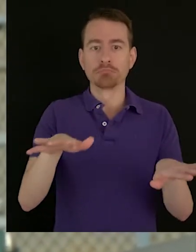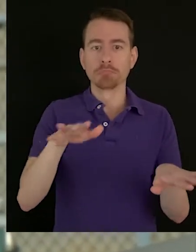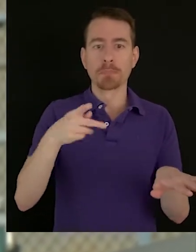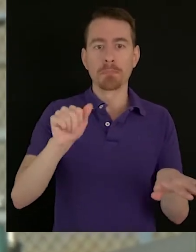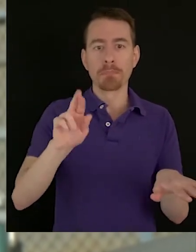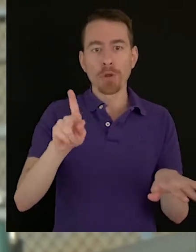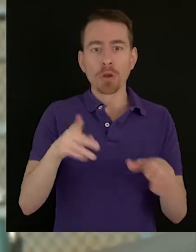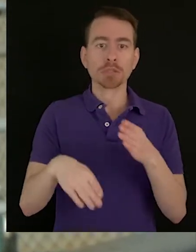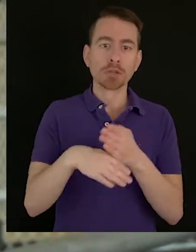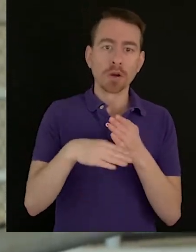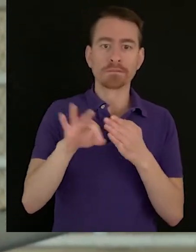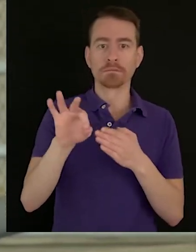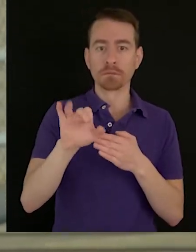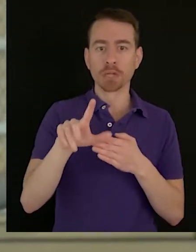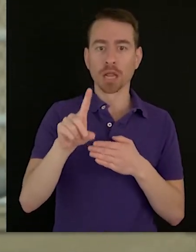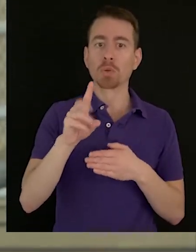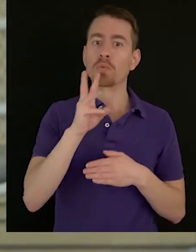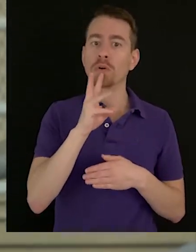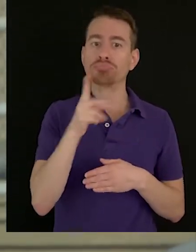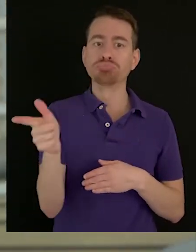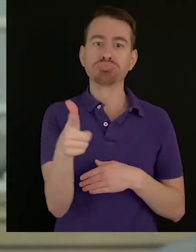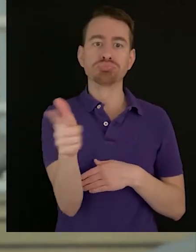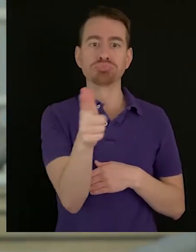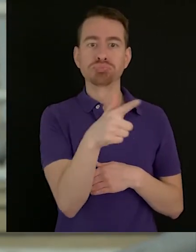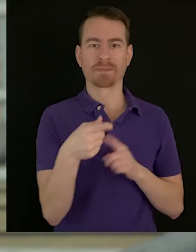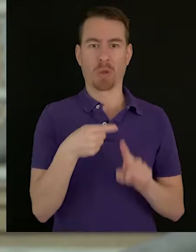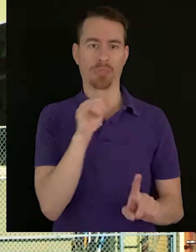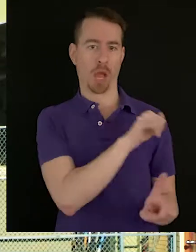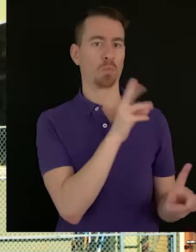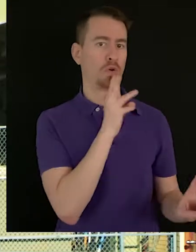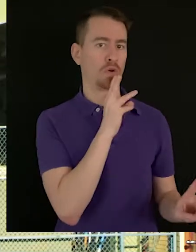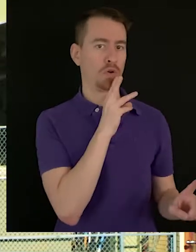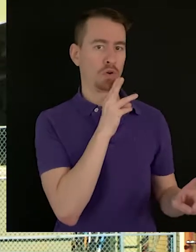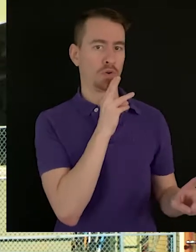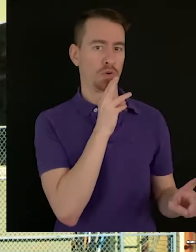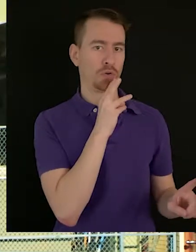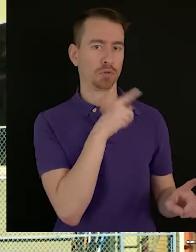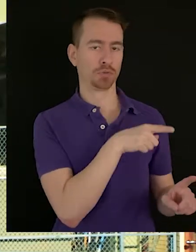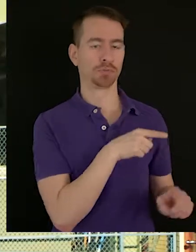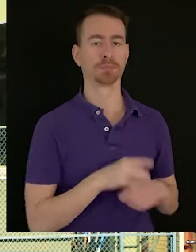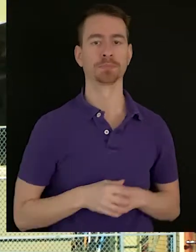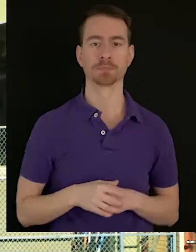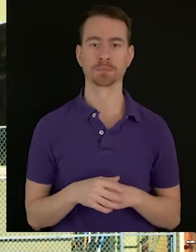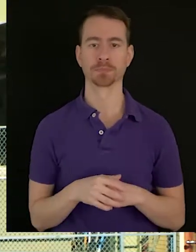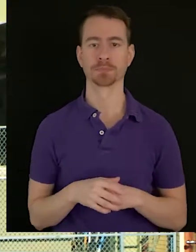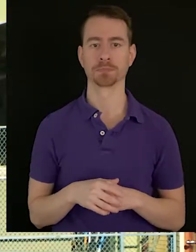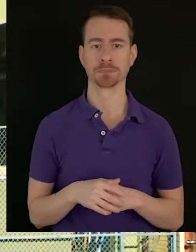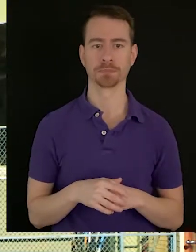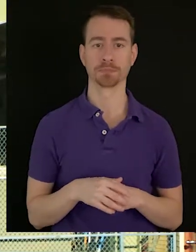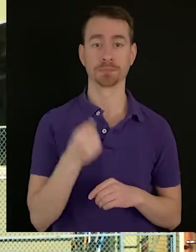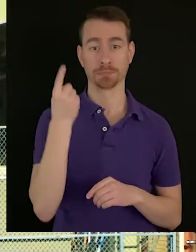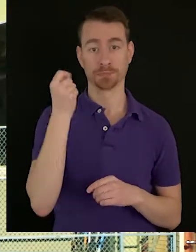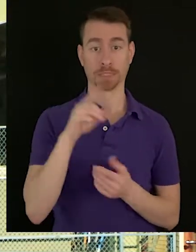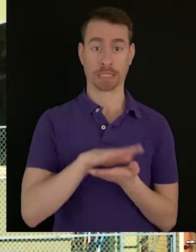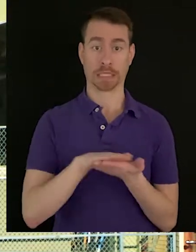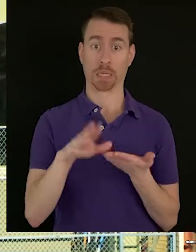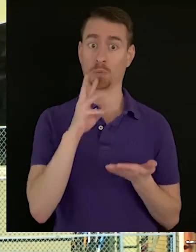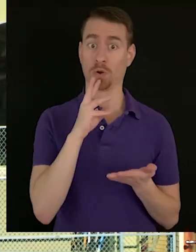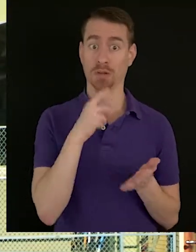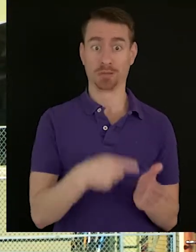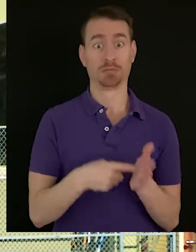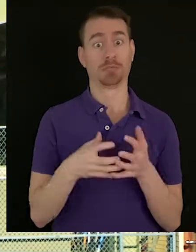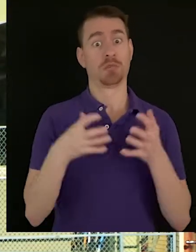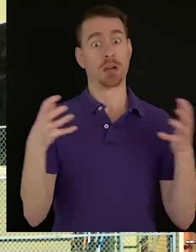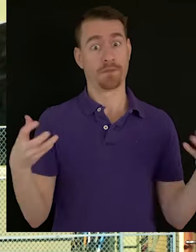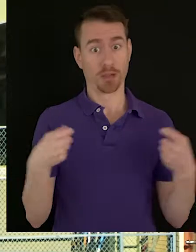totally clear and free of any pieces. It looks similar to drinking water, but it's not. This water still has nutrients like nitrogen and phosphorus and